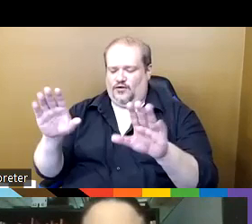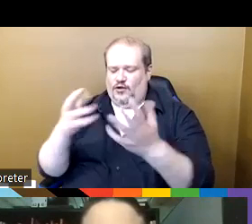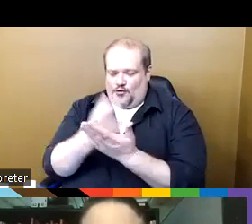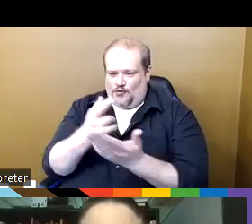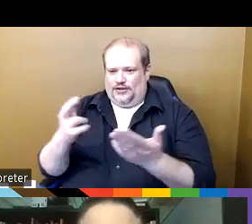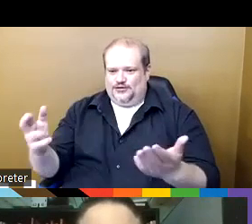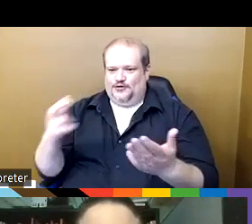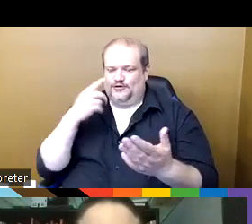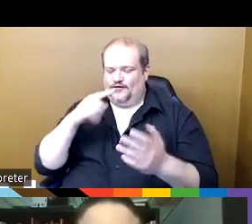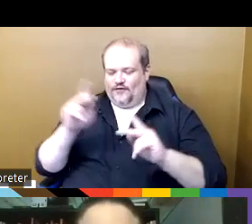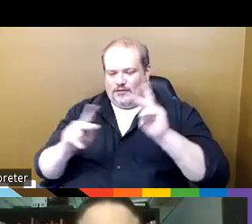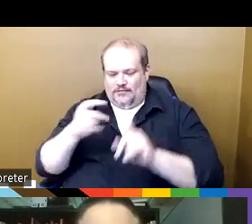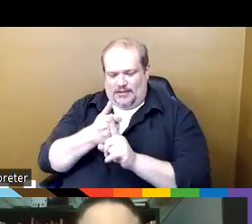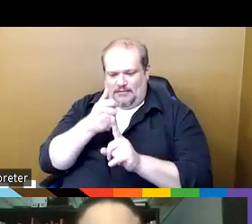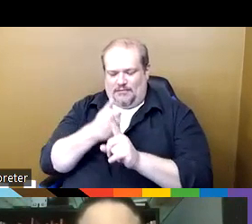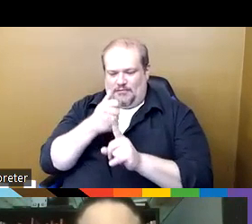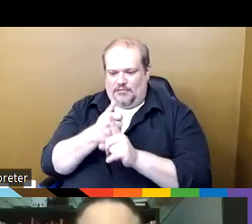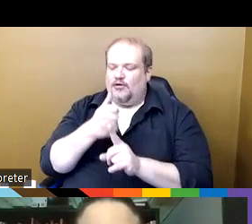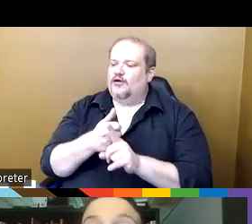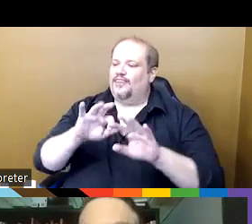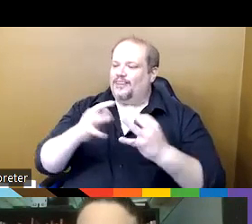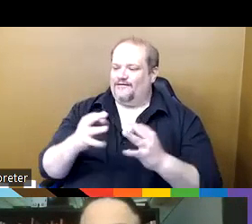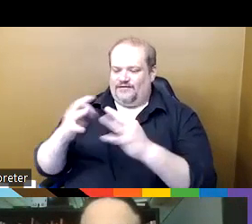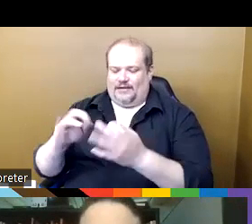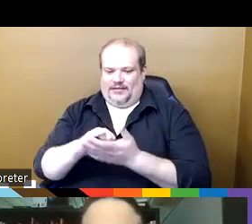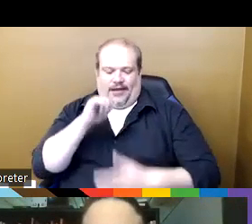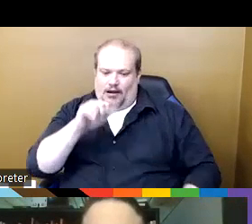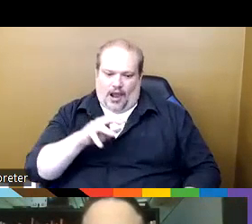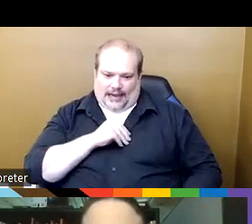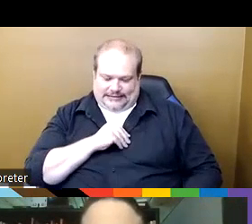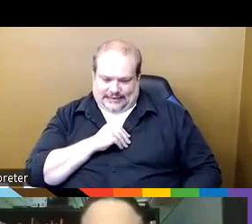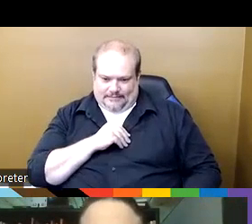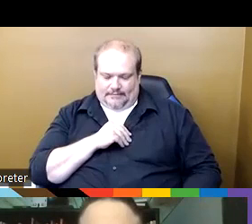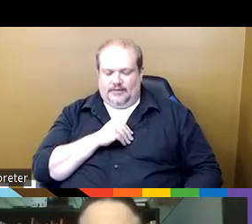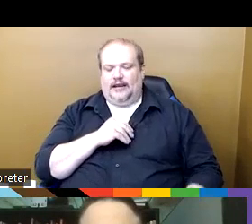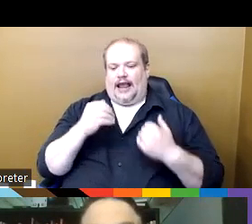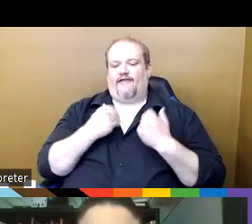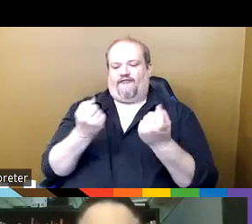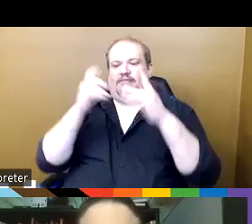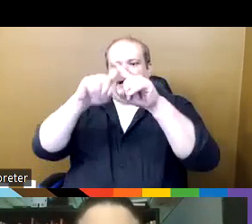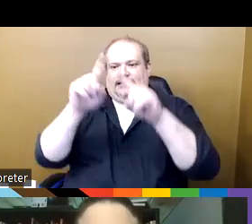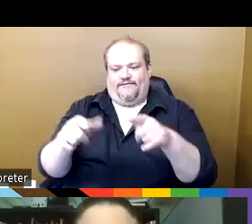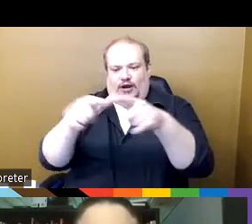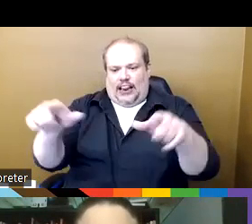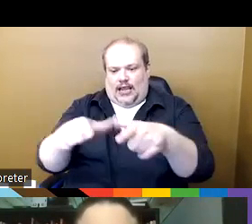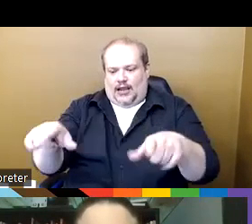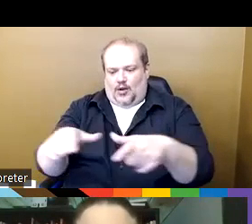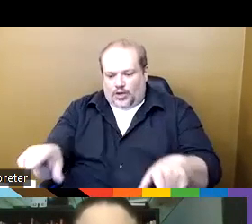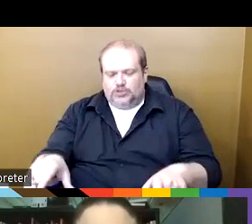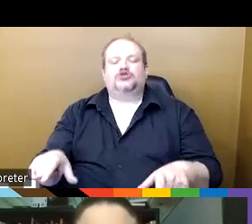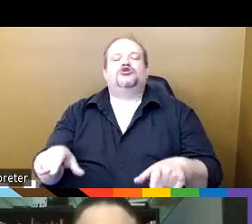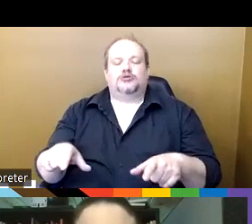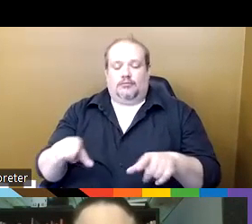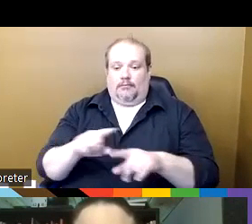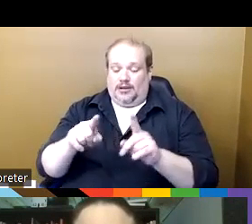resource for folks who are not so, for families who are not so accepting. It comes in lots of different languages, but the